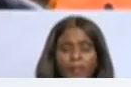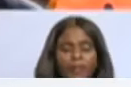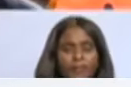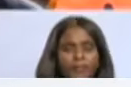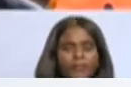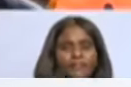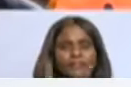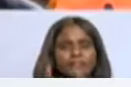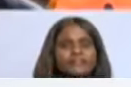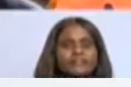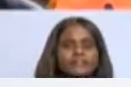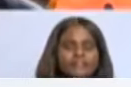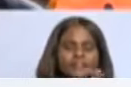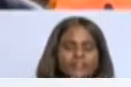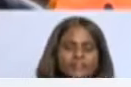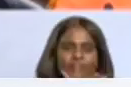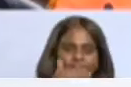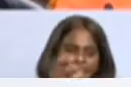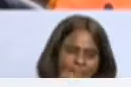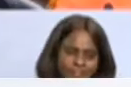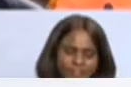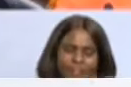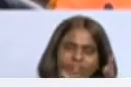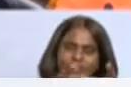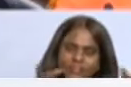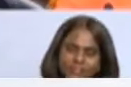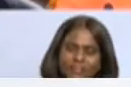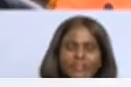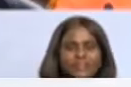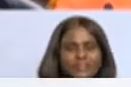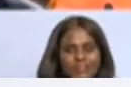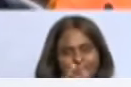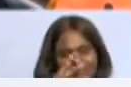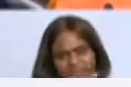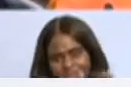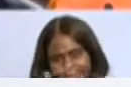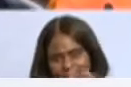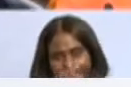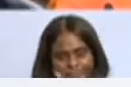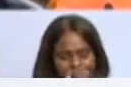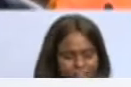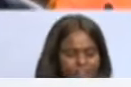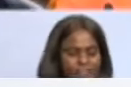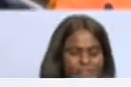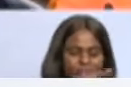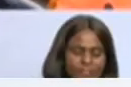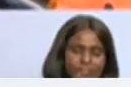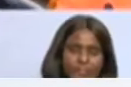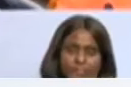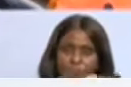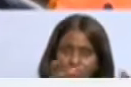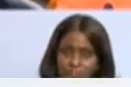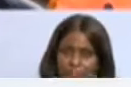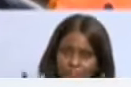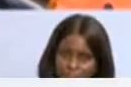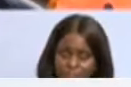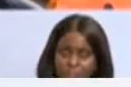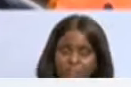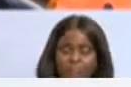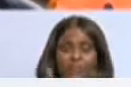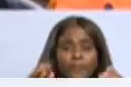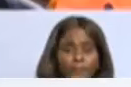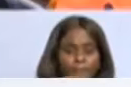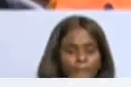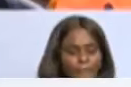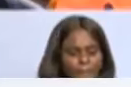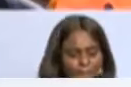Zambia to invest in these zones. Please look at the incentives that are in these zones. A lot of incentives